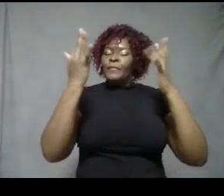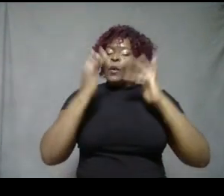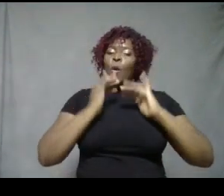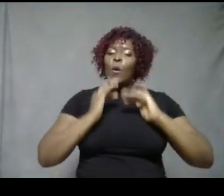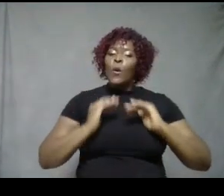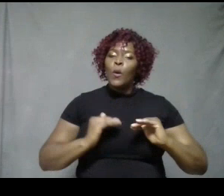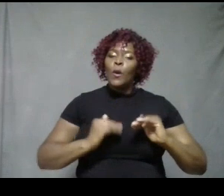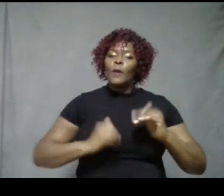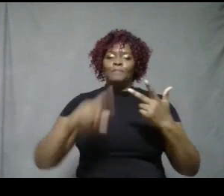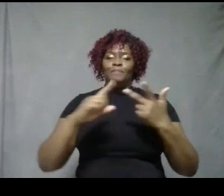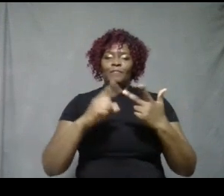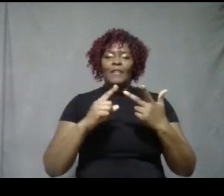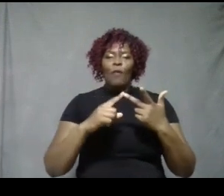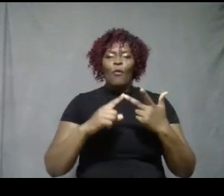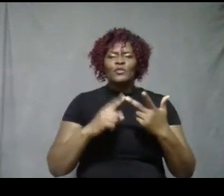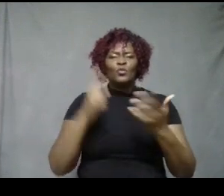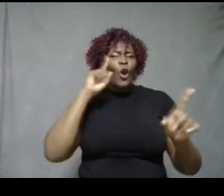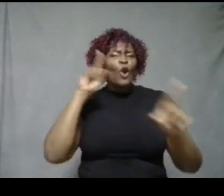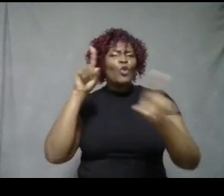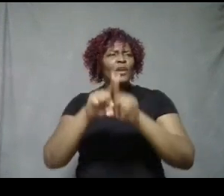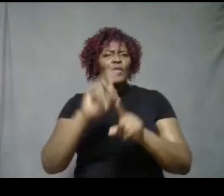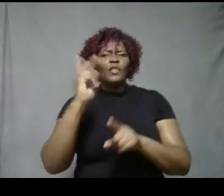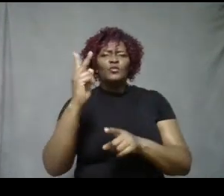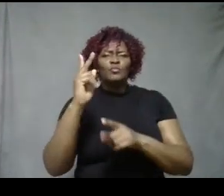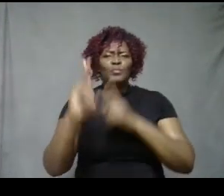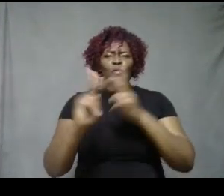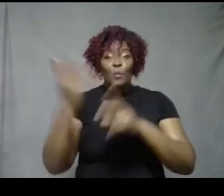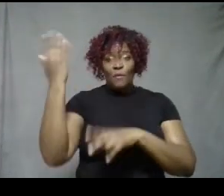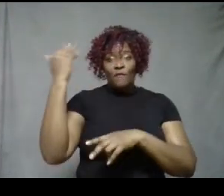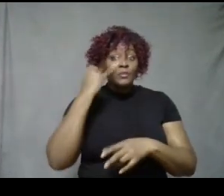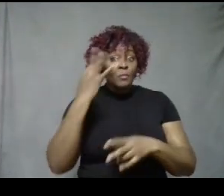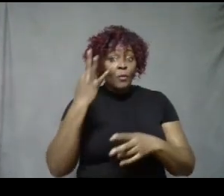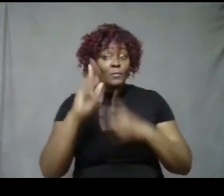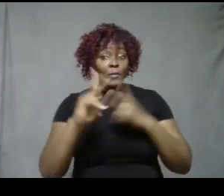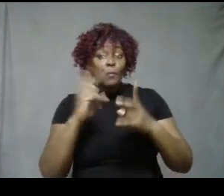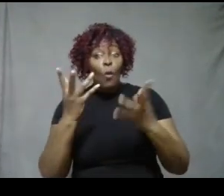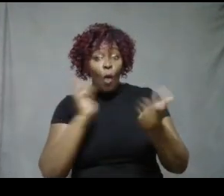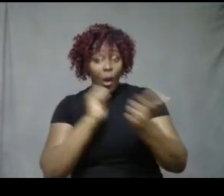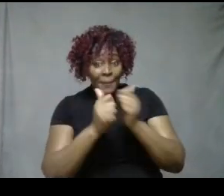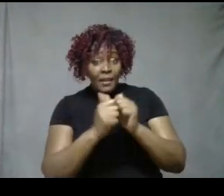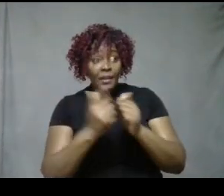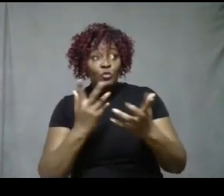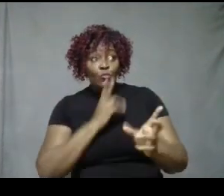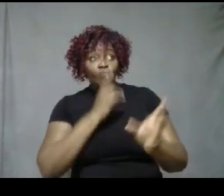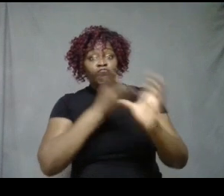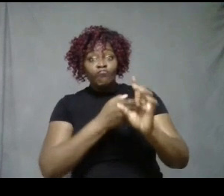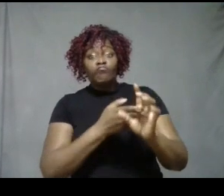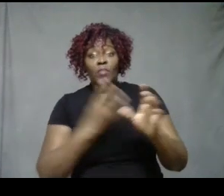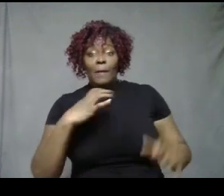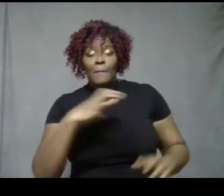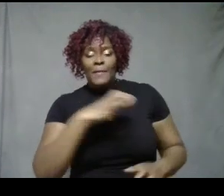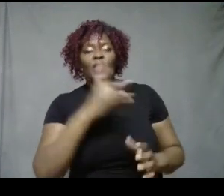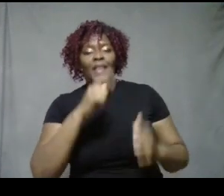with the prior speakers. If you're going to have candidates running for office, they need to follow the rules. They need to live in the district where they say